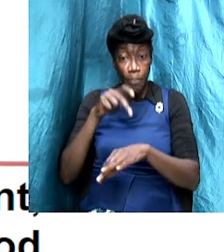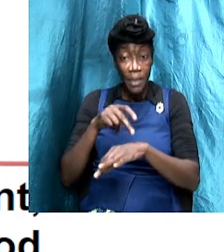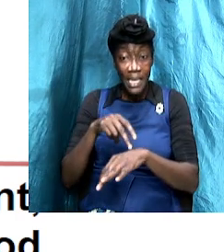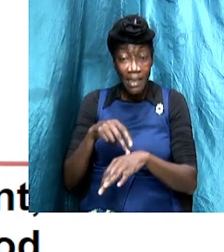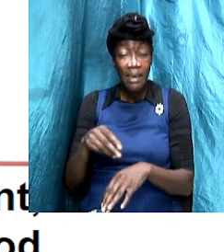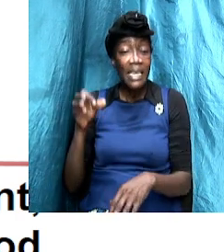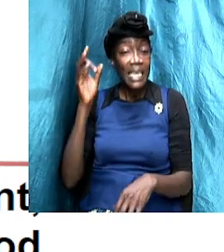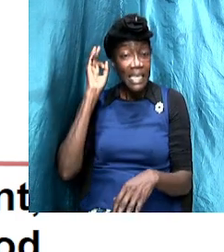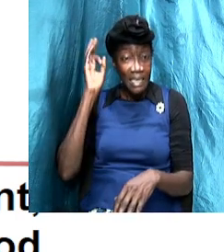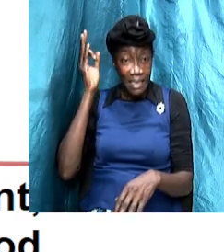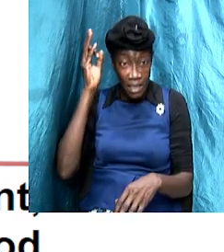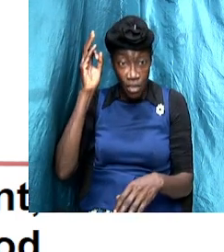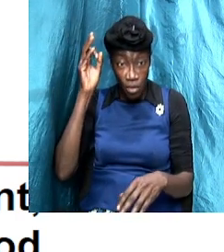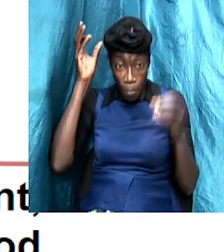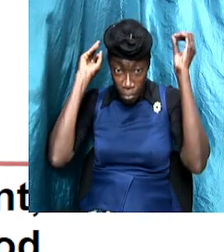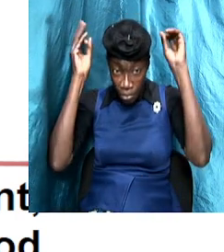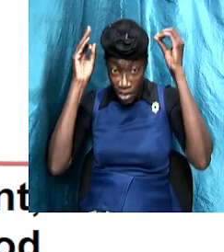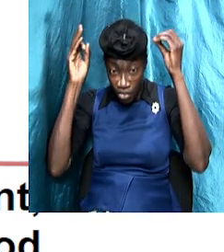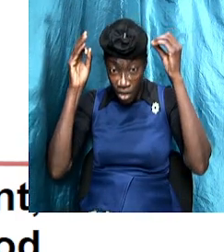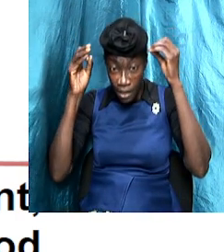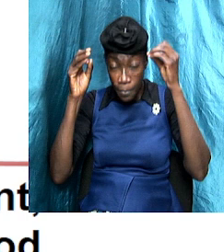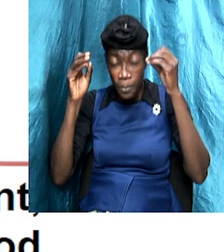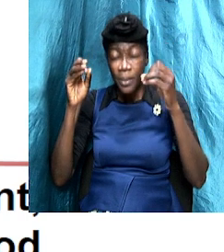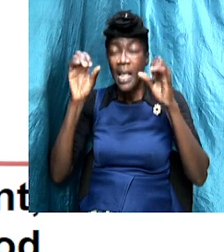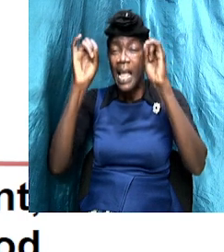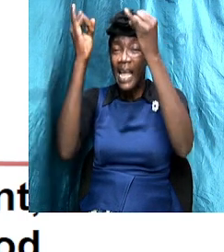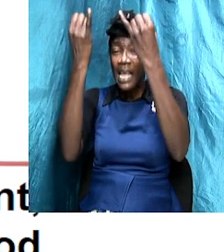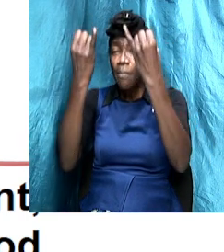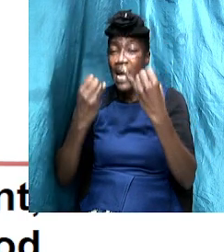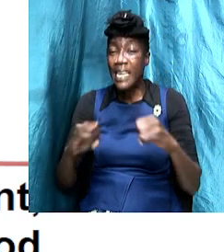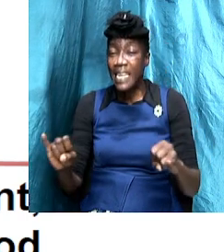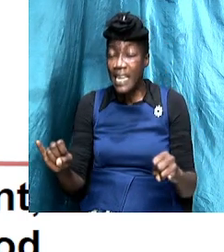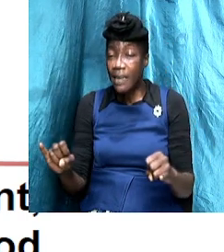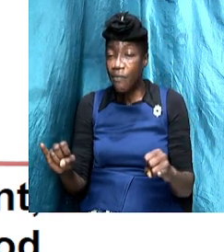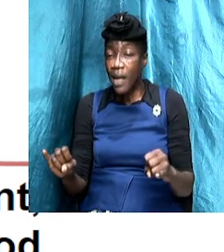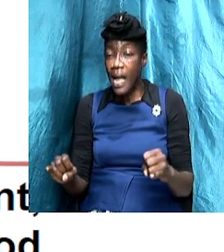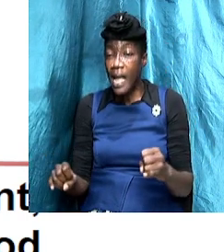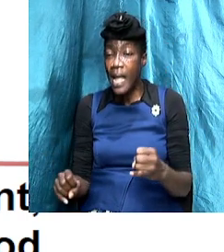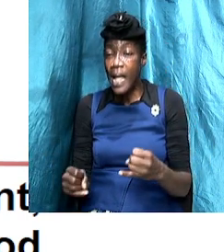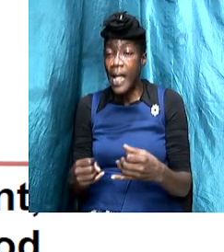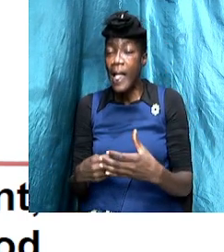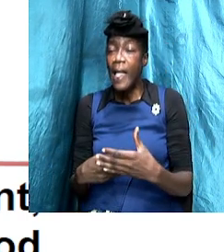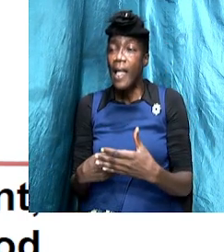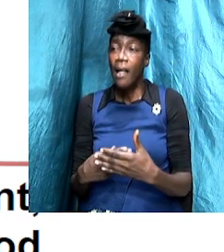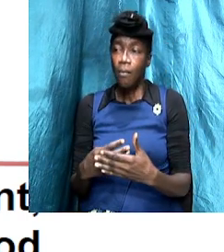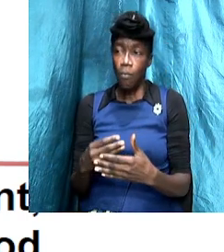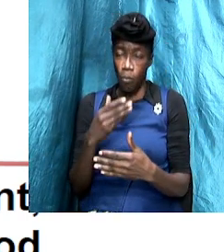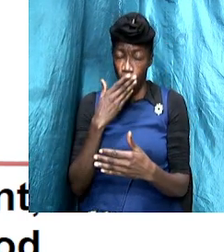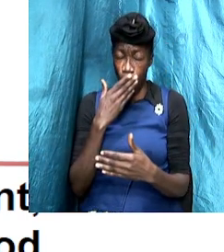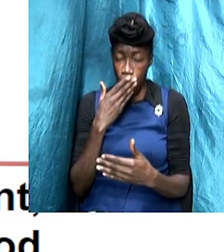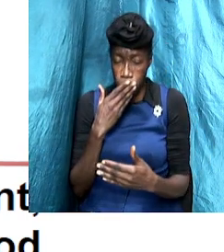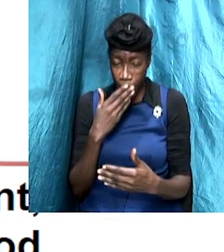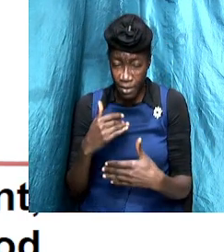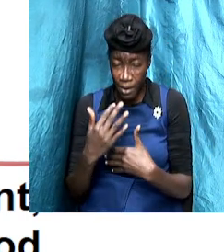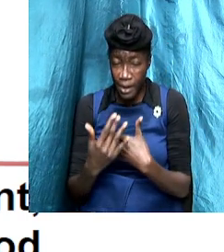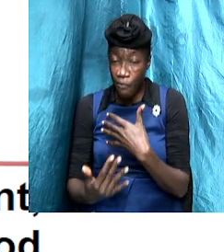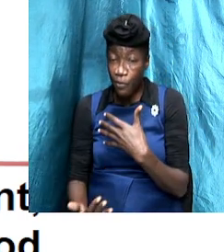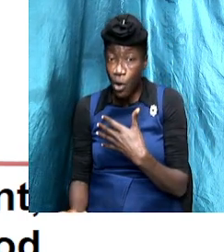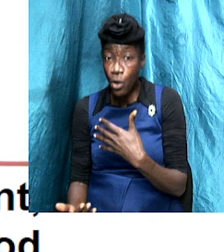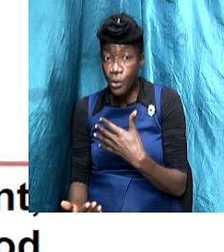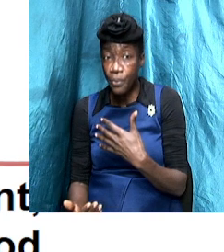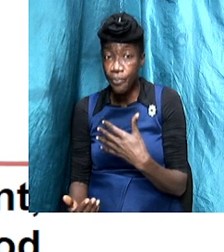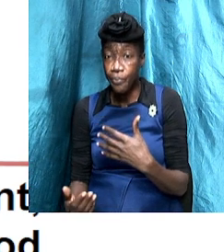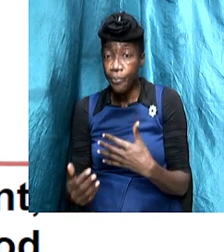verse is that he identified the flood of Noah as a type of water baptism. And from